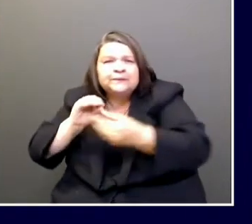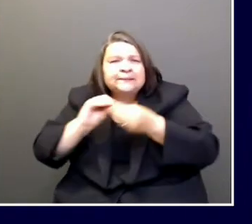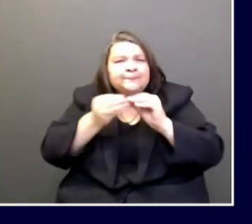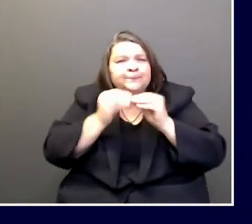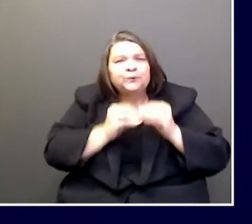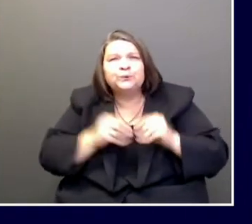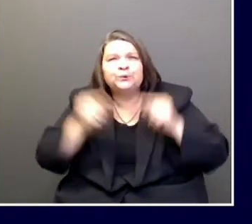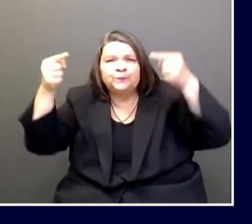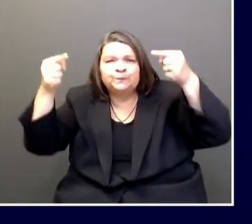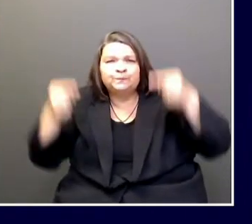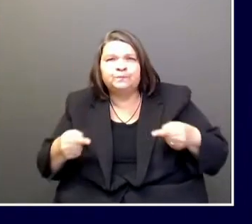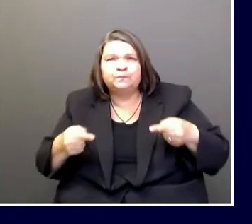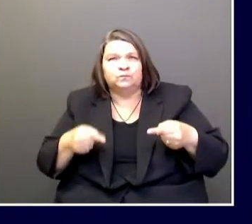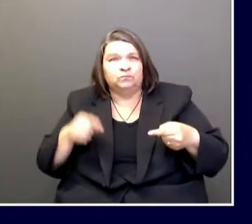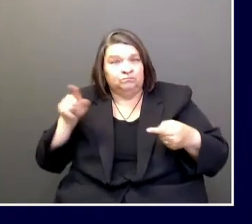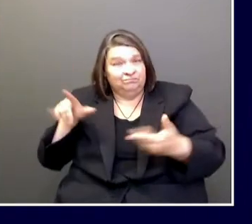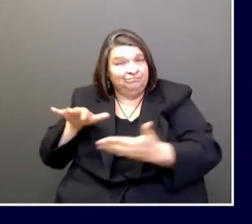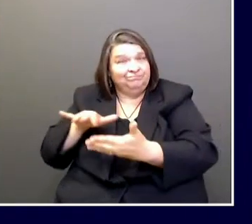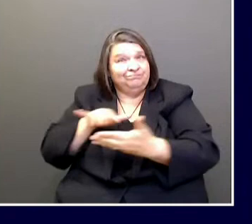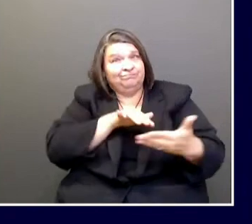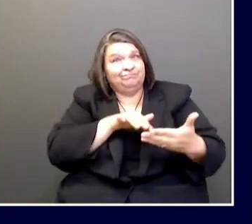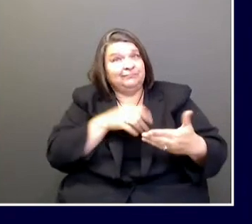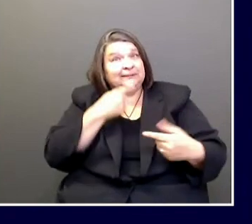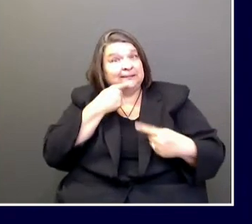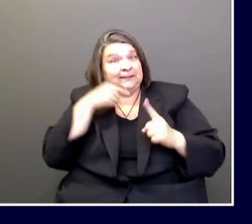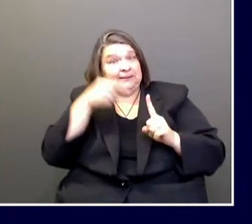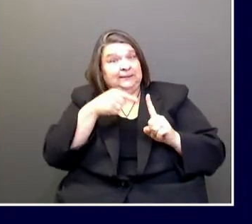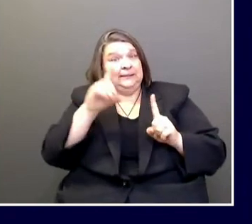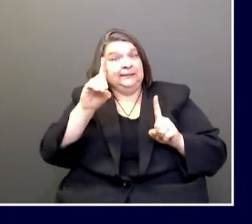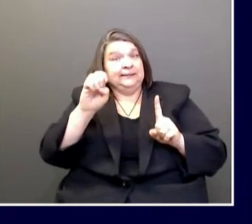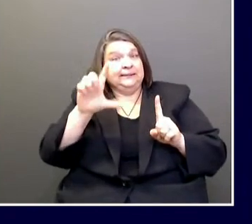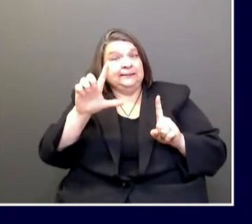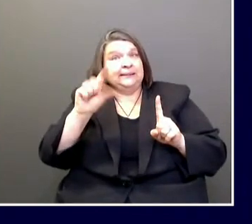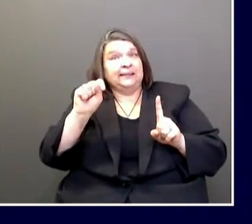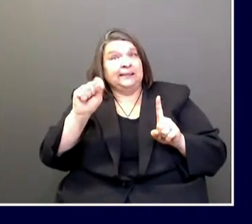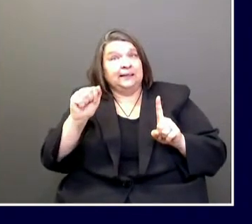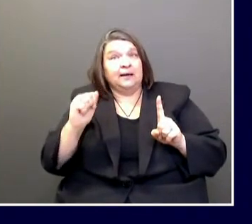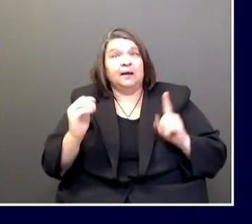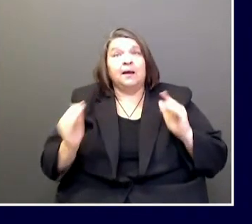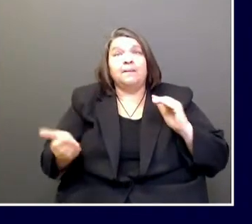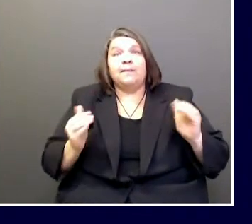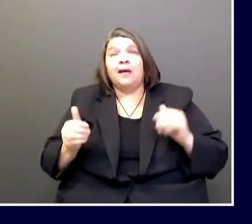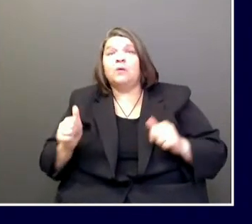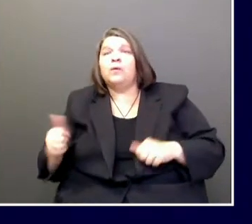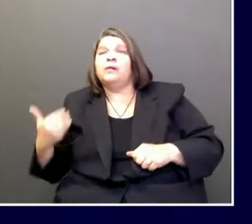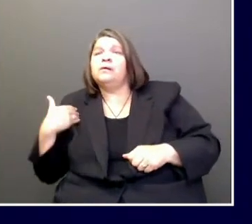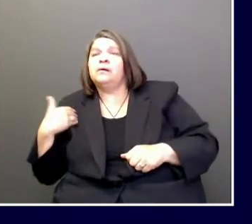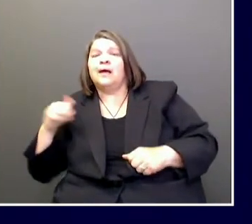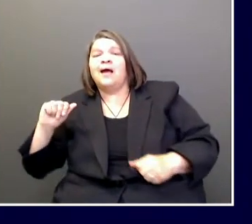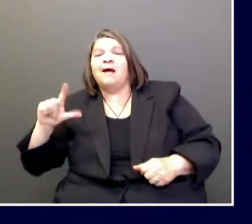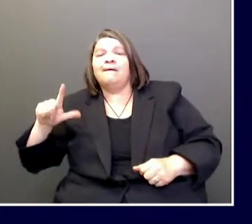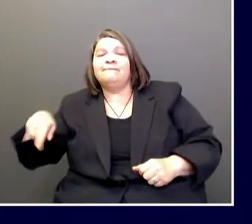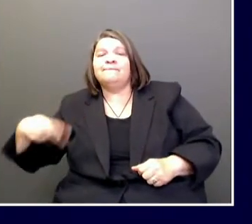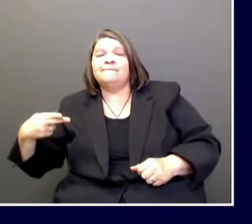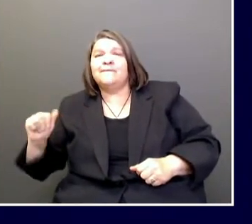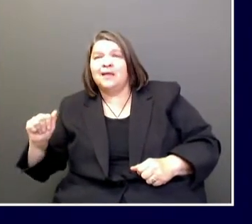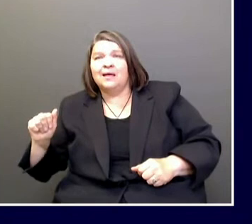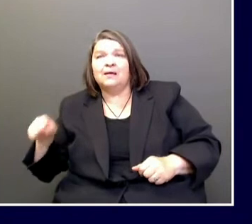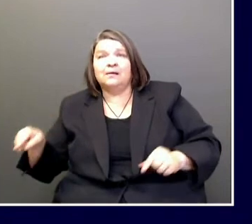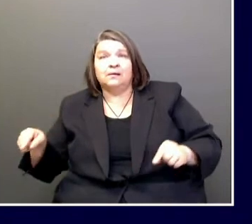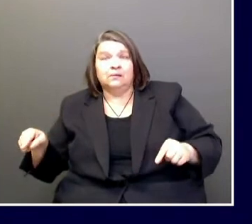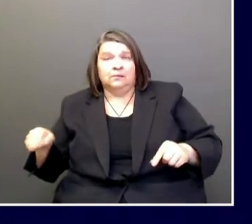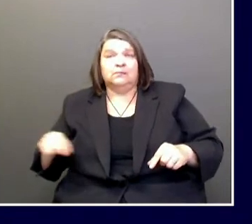behavior with, say, an earlier variant, the Alpha variant, when someone who was vaccinated got exposed to the Alpha variant, it